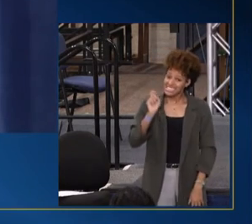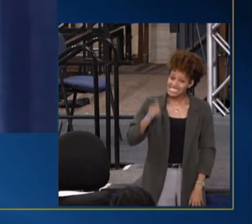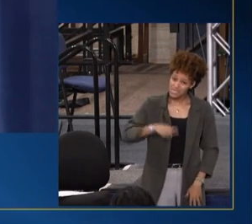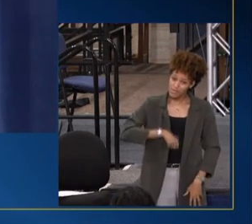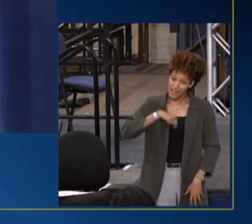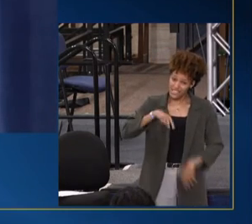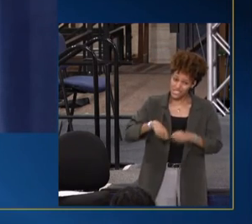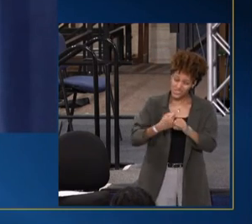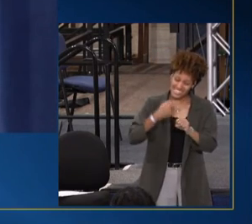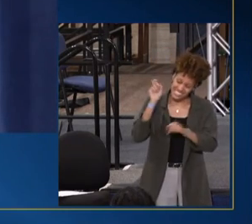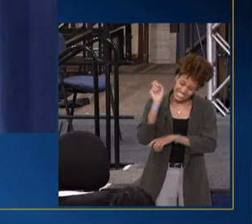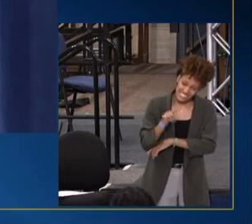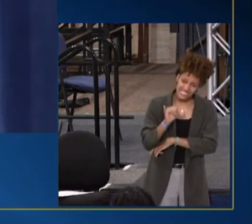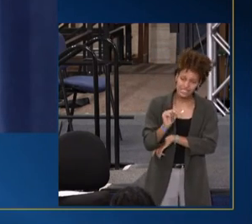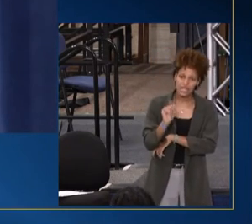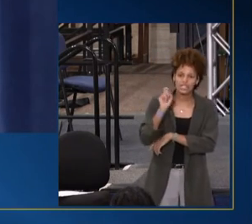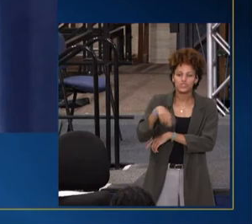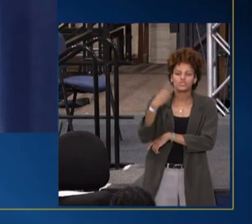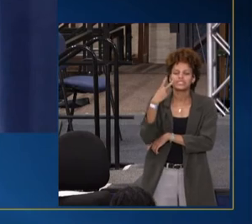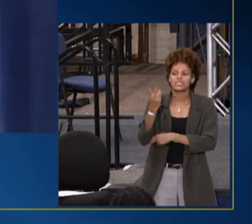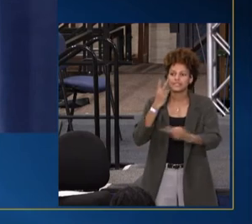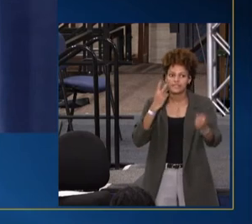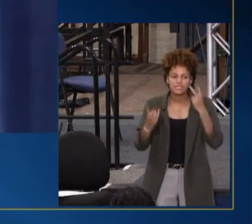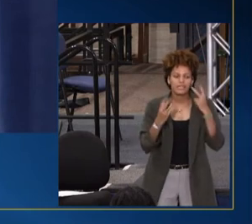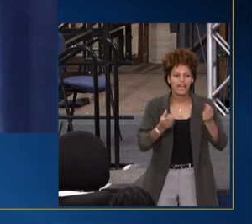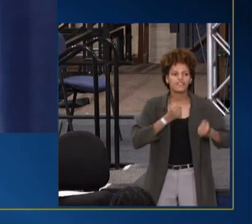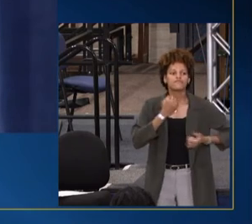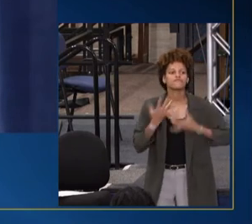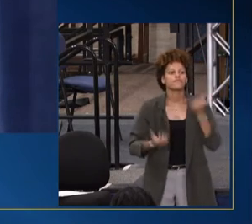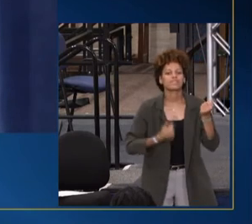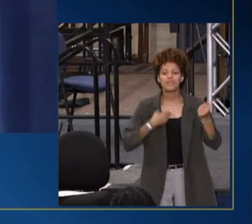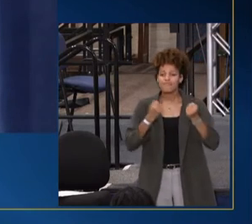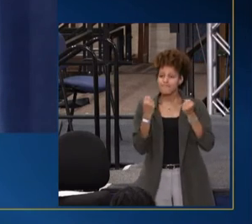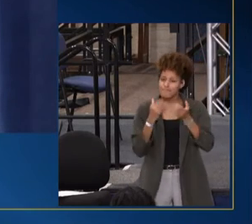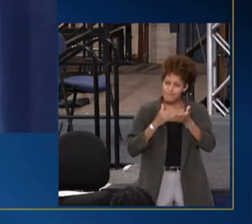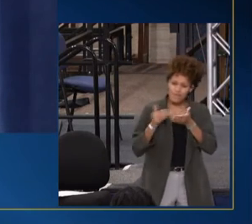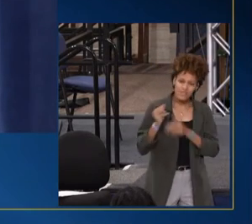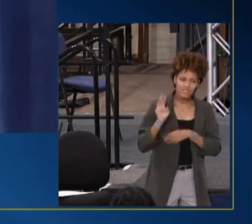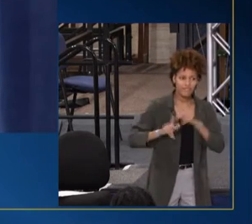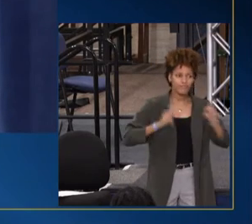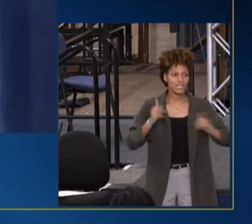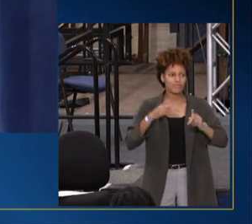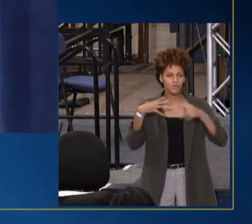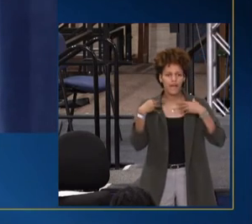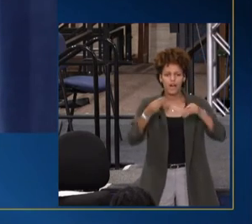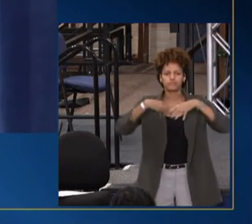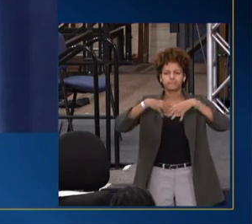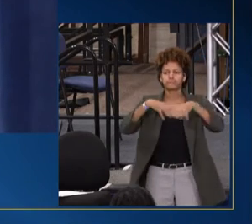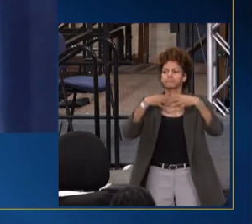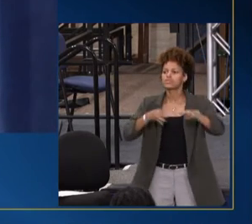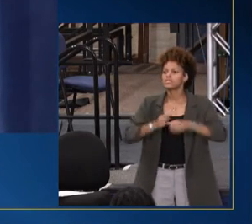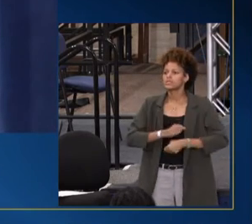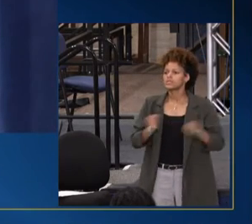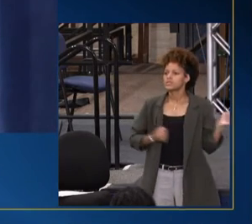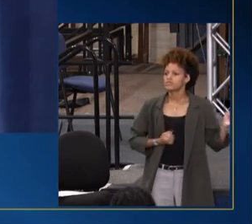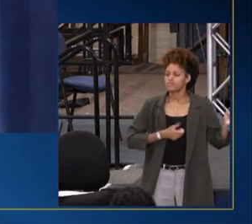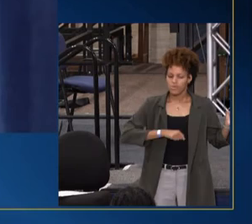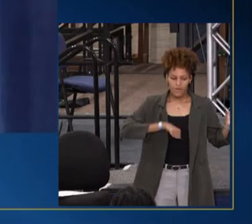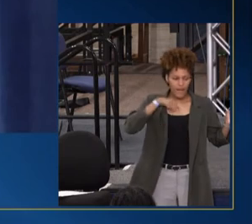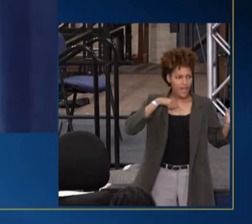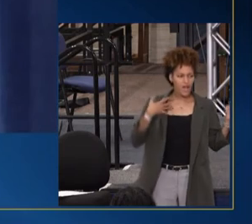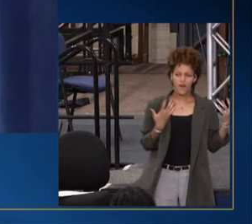I needed, because I needed to see visibly and vocally millions of us out in the street being unafraid, being proud, being visible,